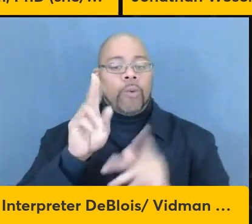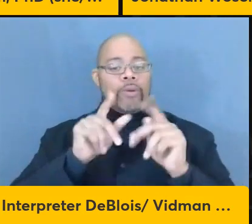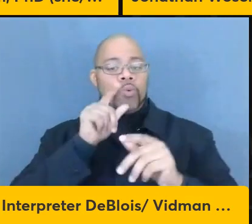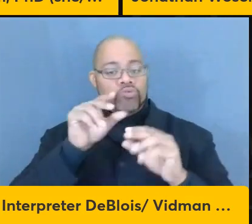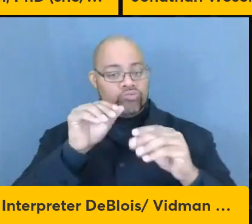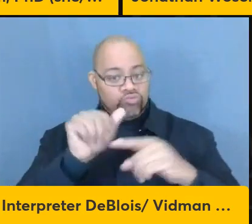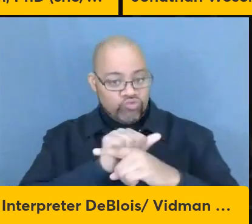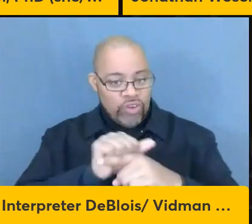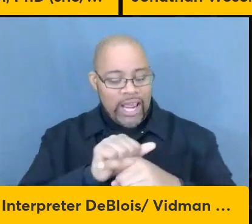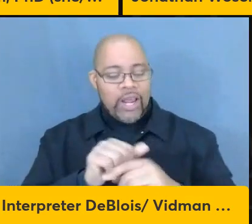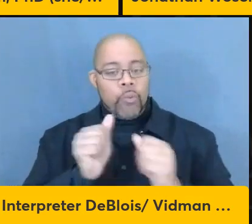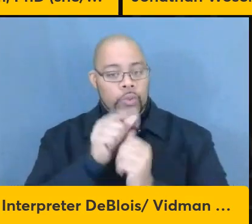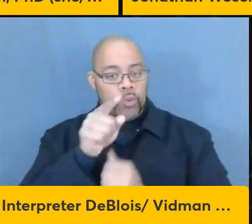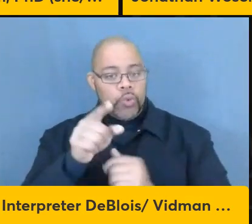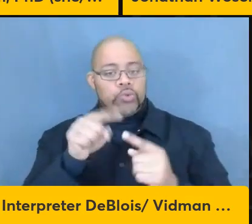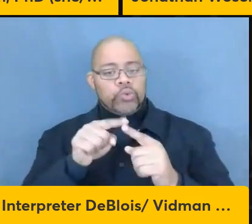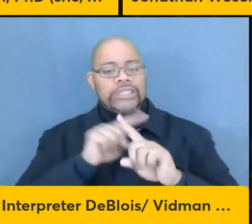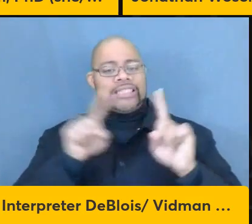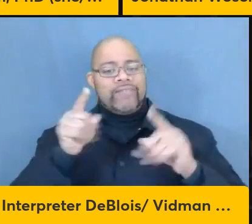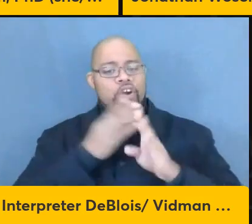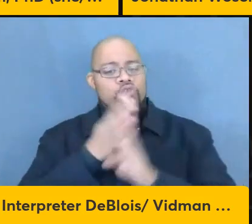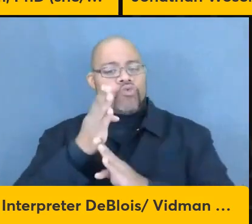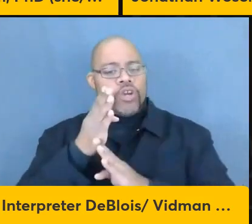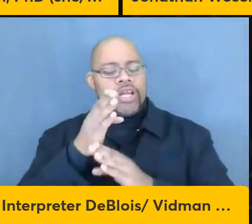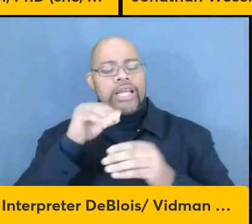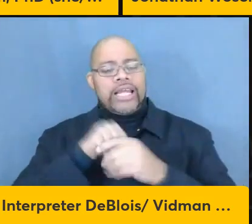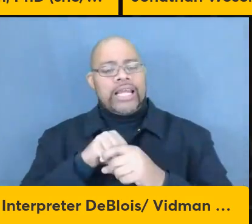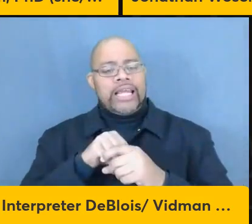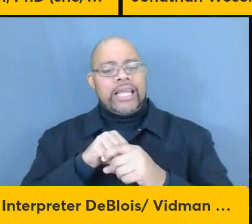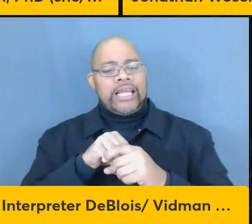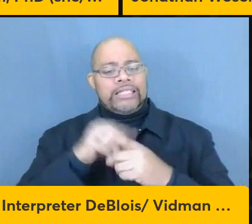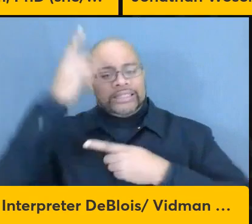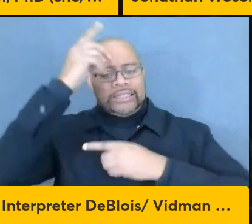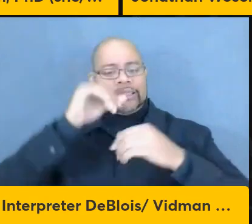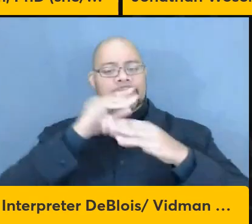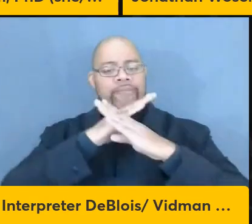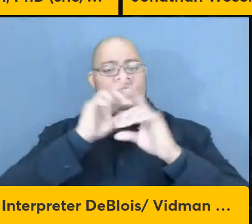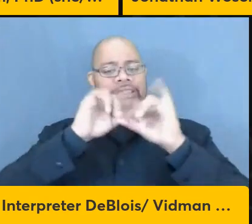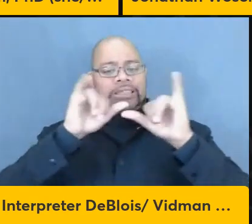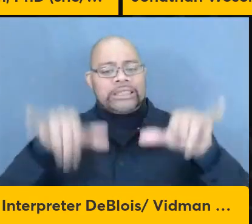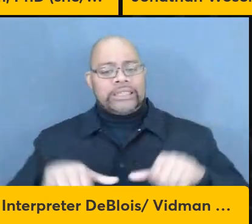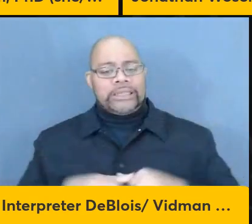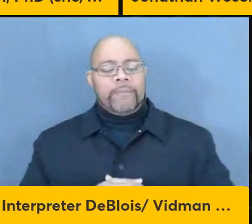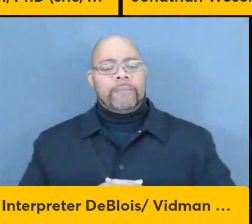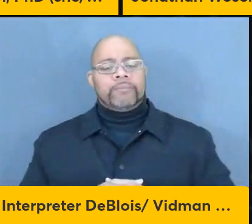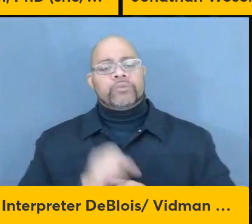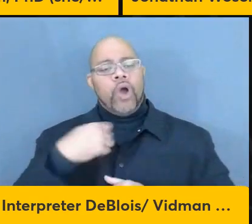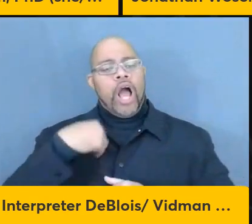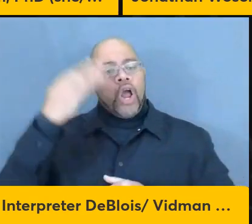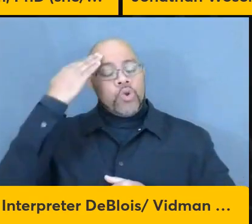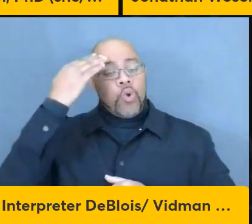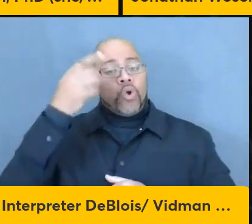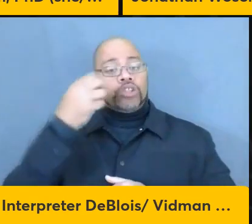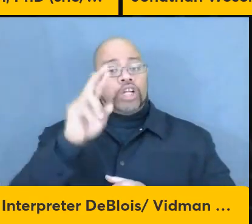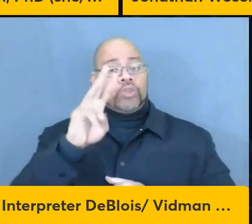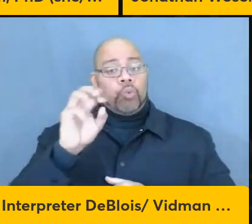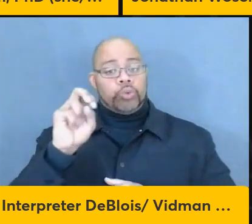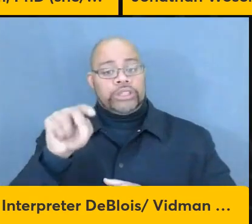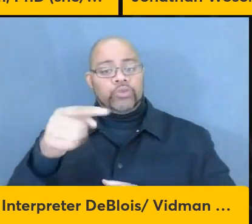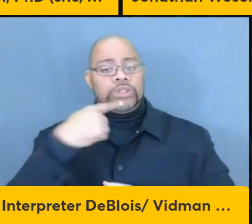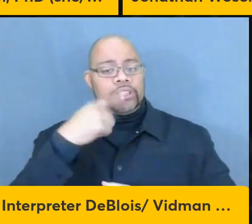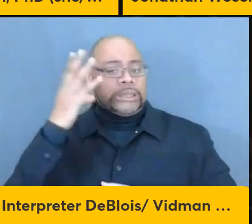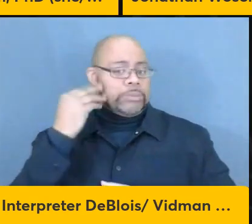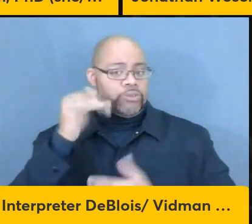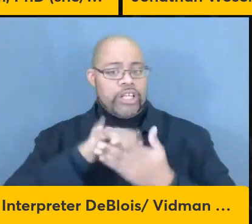are being trained with you to the different career paths in immunology? Mm-hmm. So I know, Dr. Wosen, you said you experienced